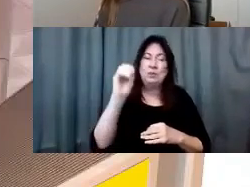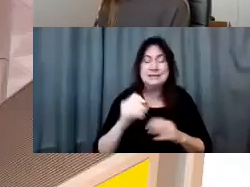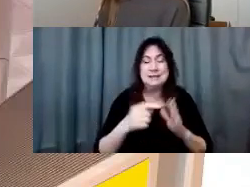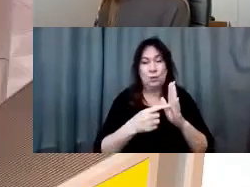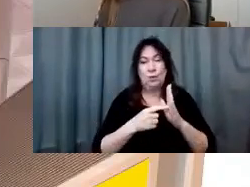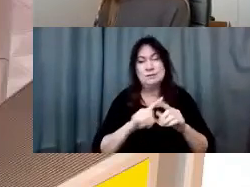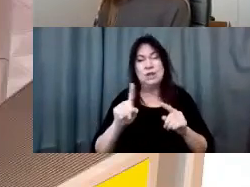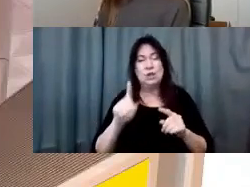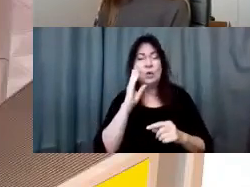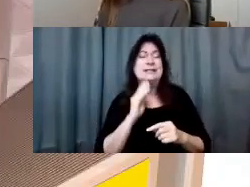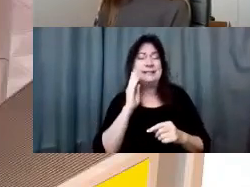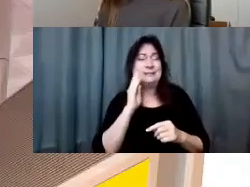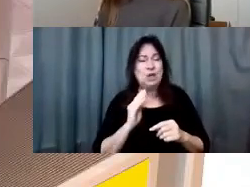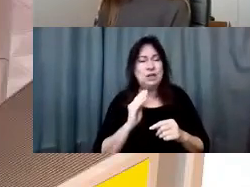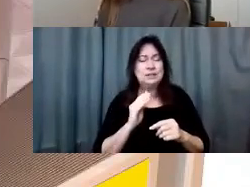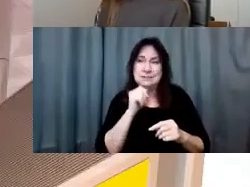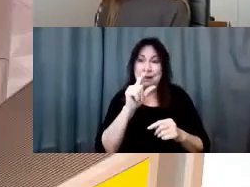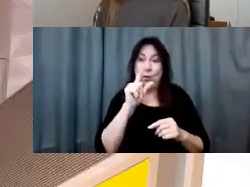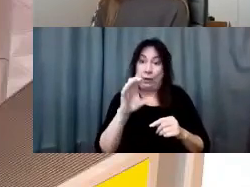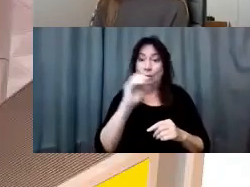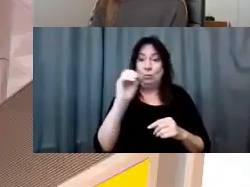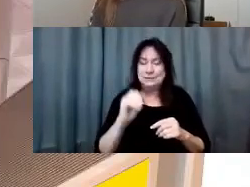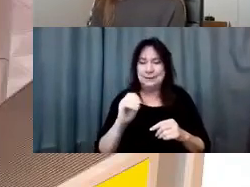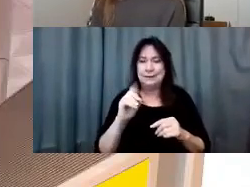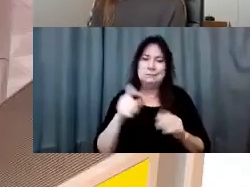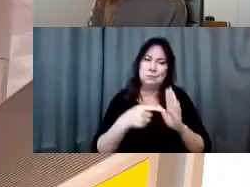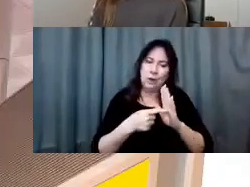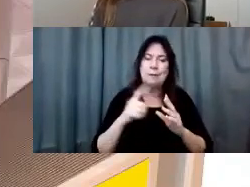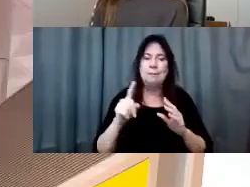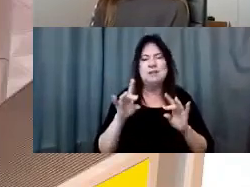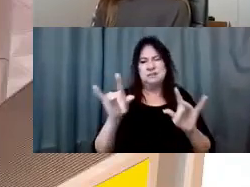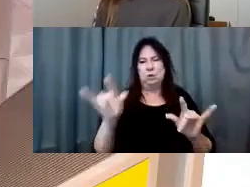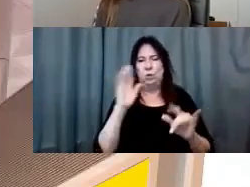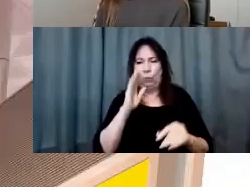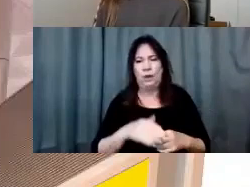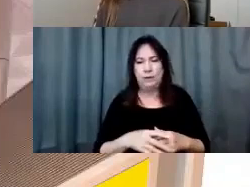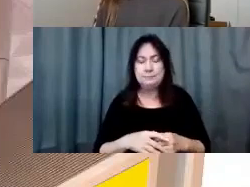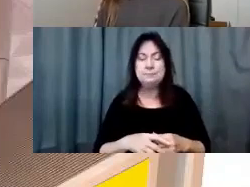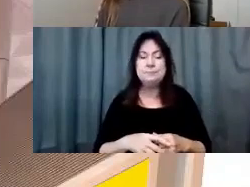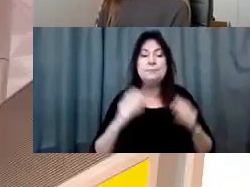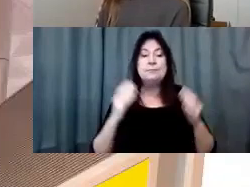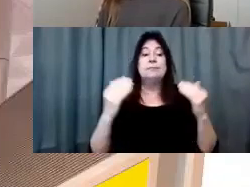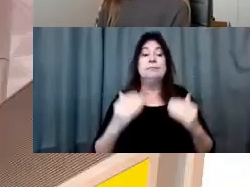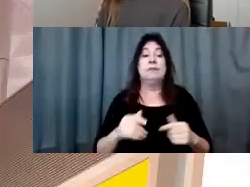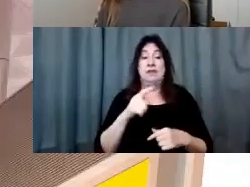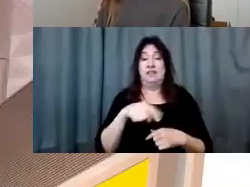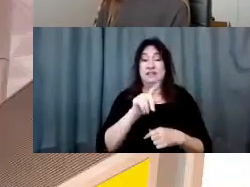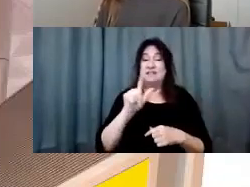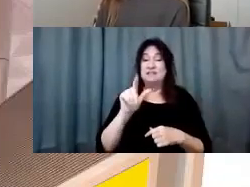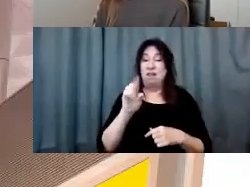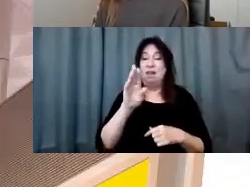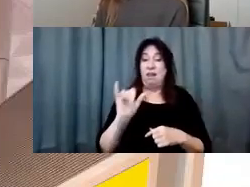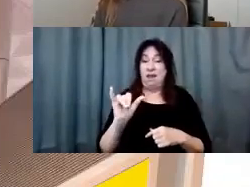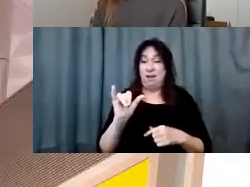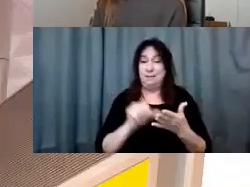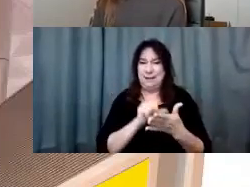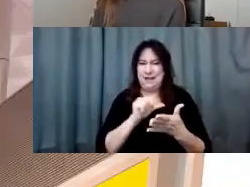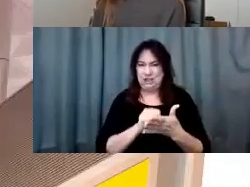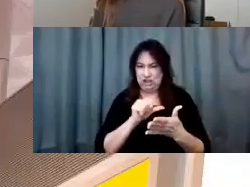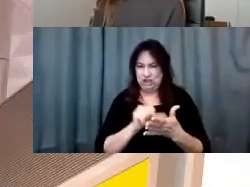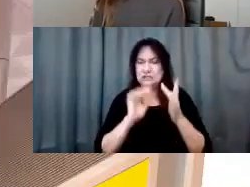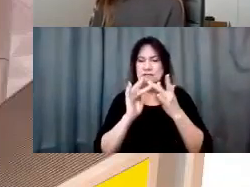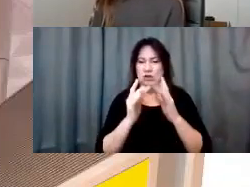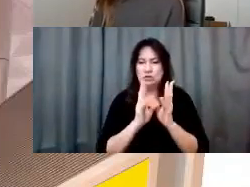your experience run a little bit smoother. Now that we're on the lobby page of the Virtual Conference Center, it